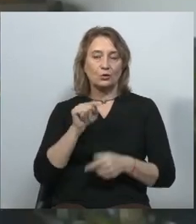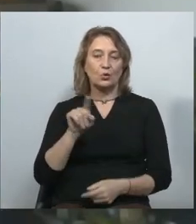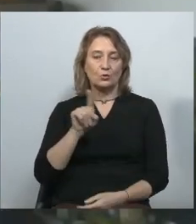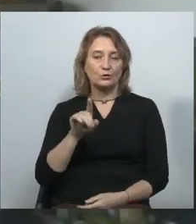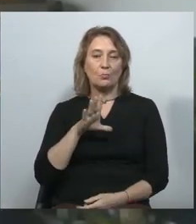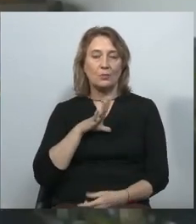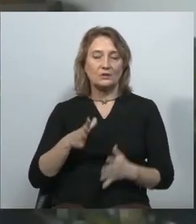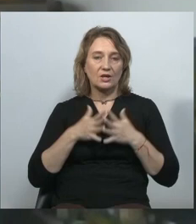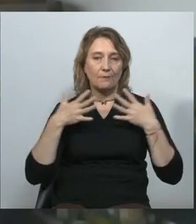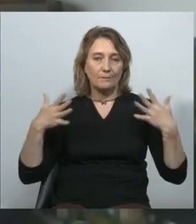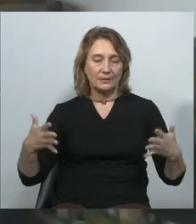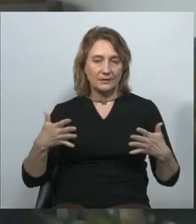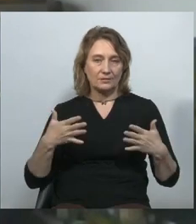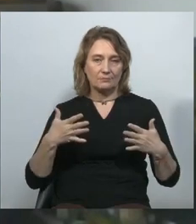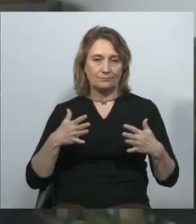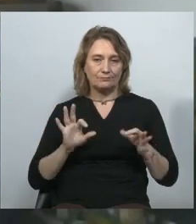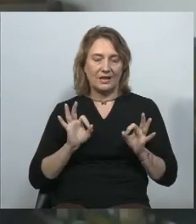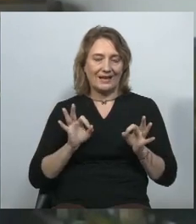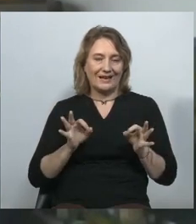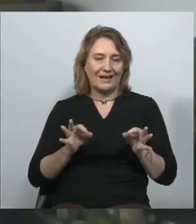need media executives,